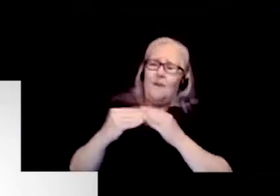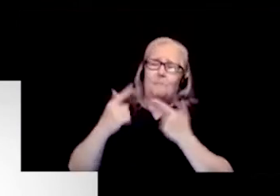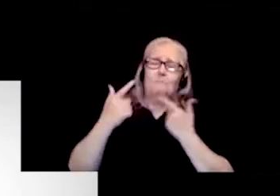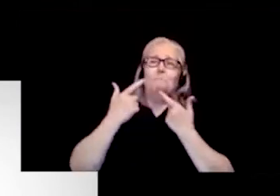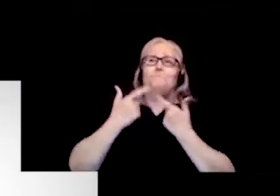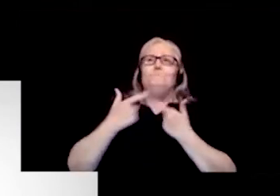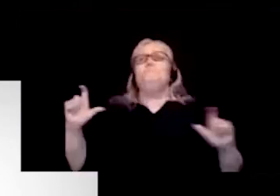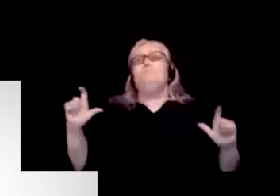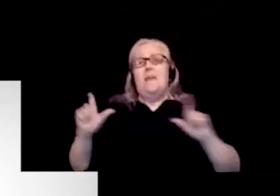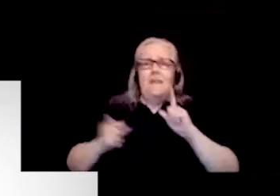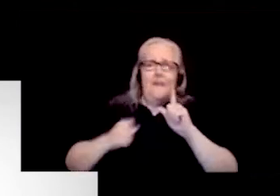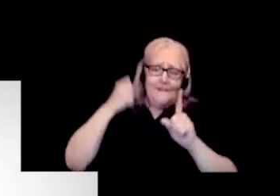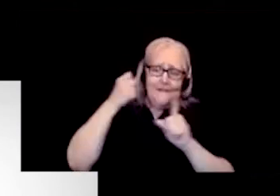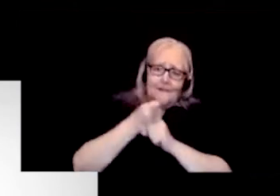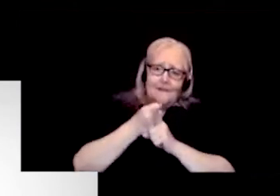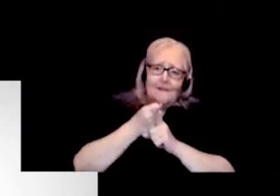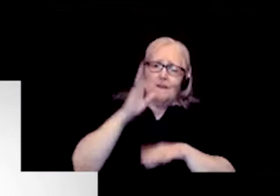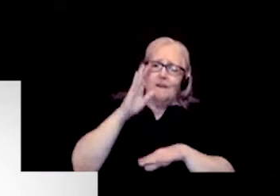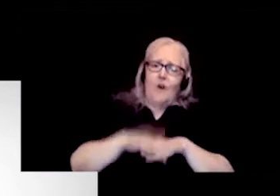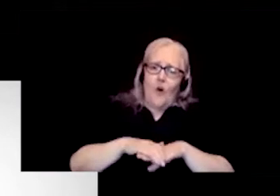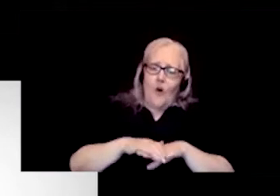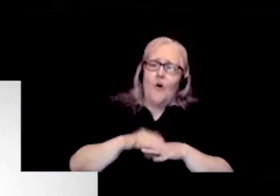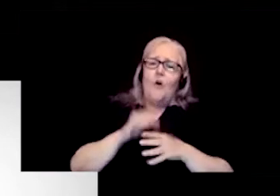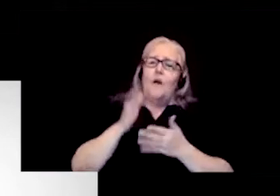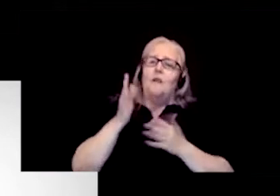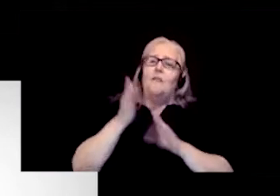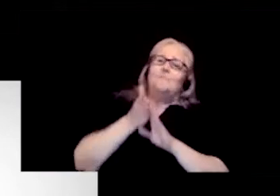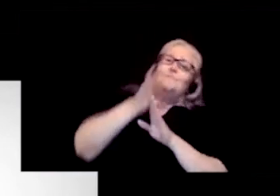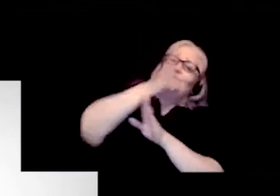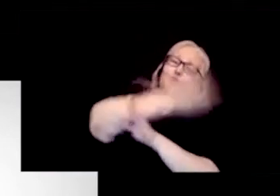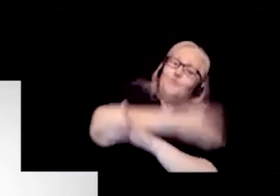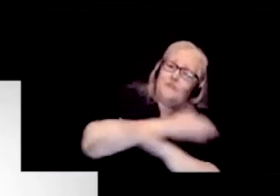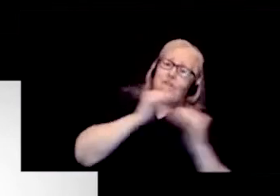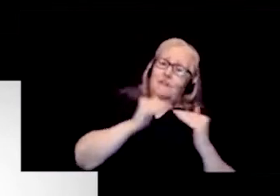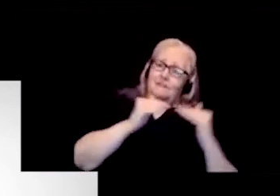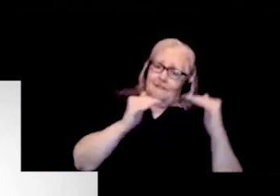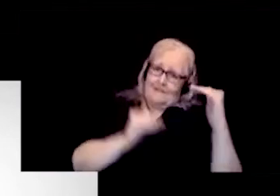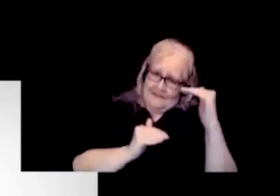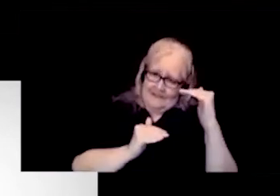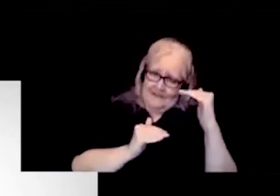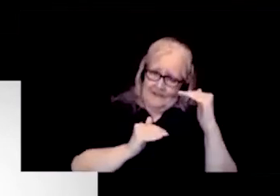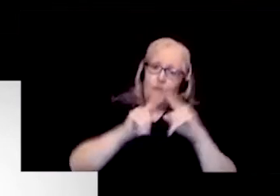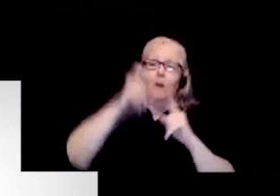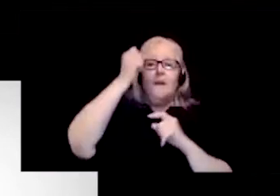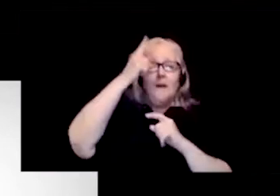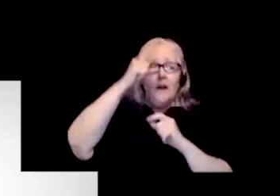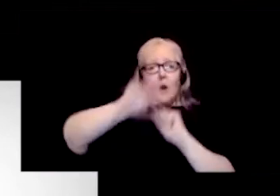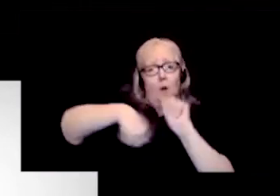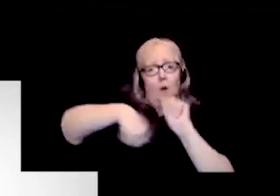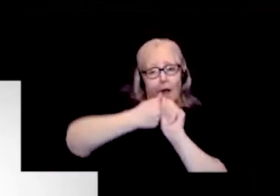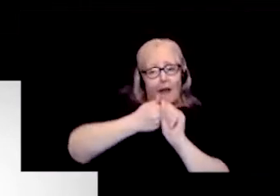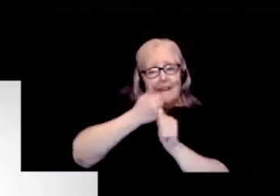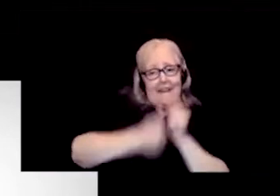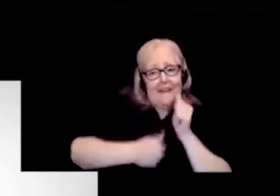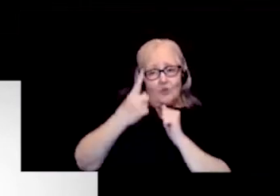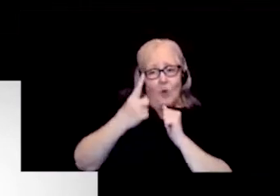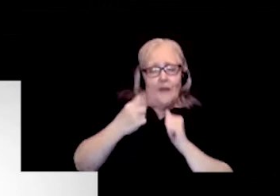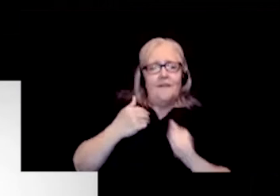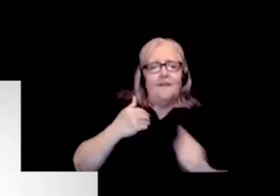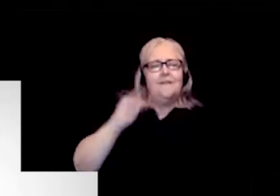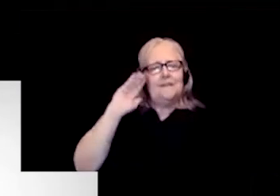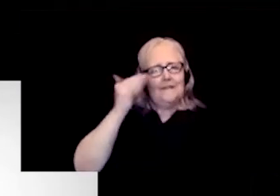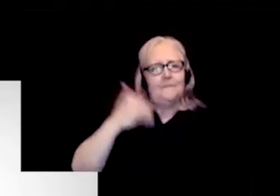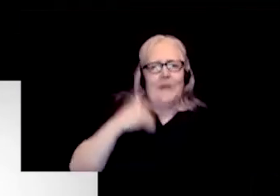human-made pre-existing inequities. But underlying each one is a political determinant that we can no